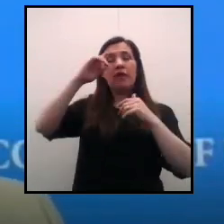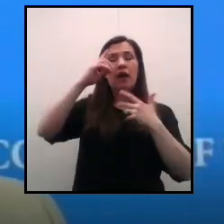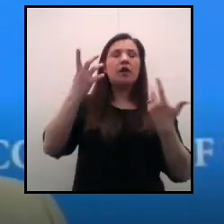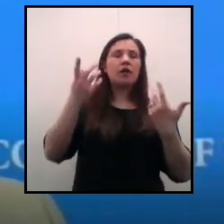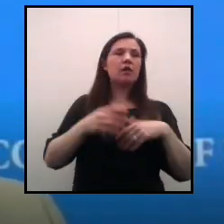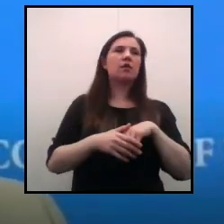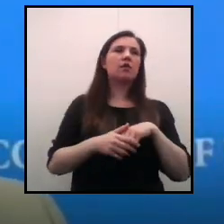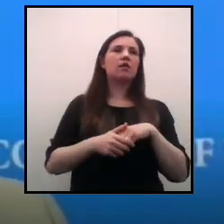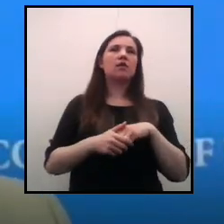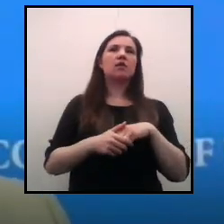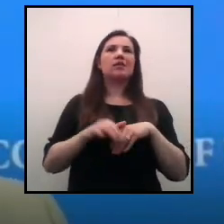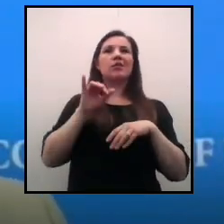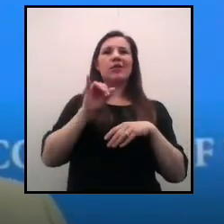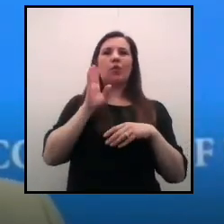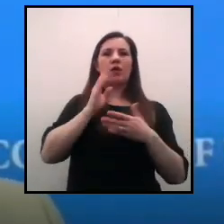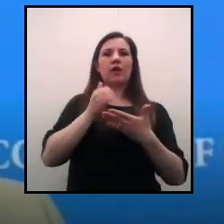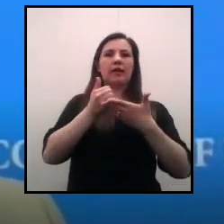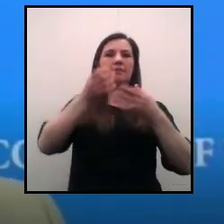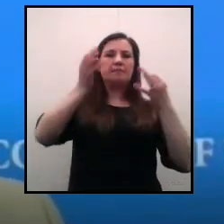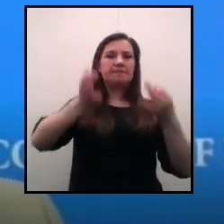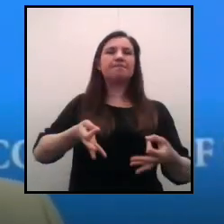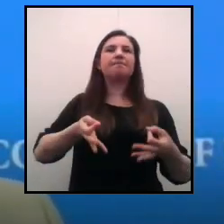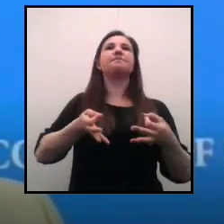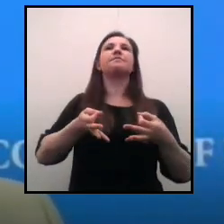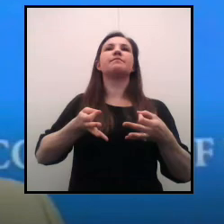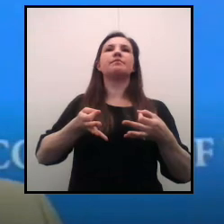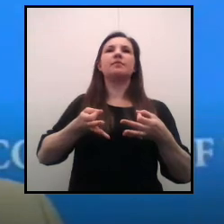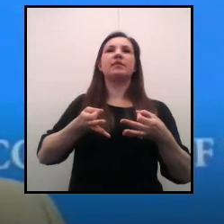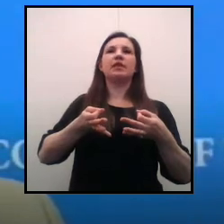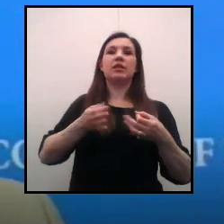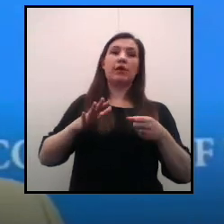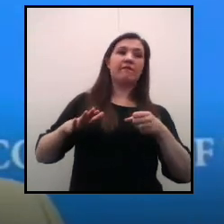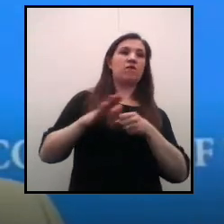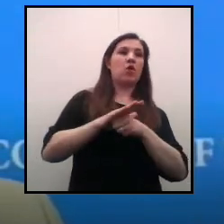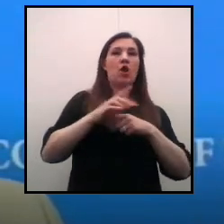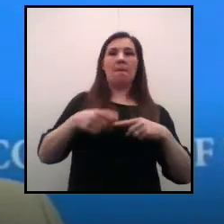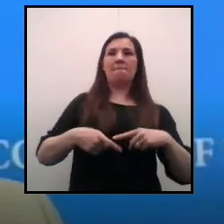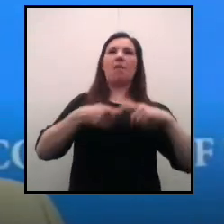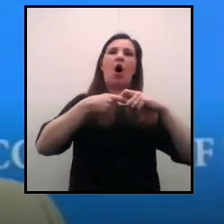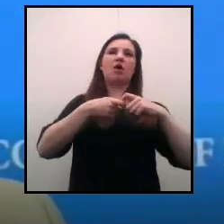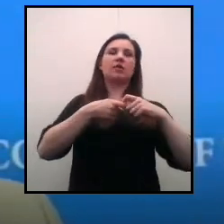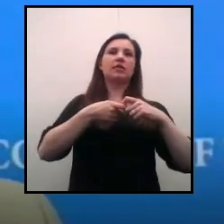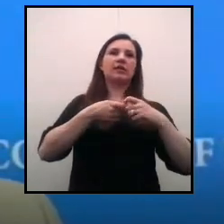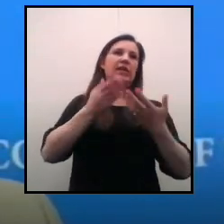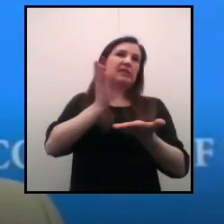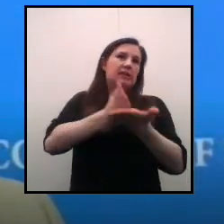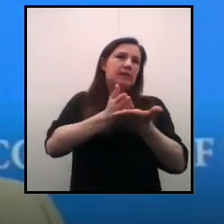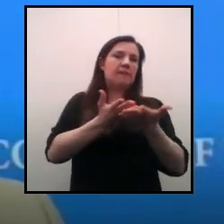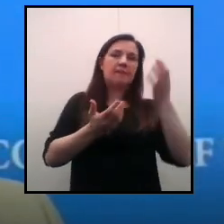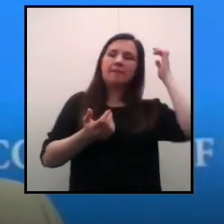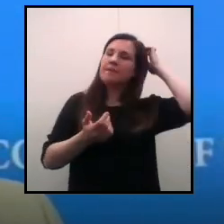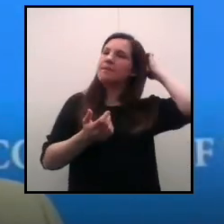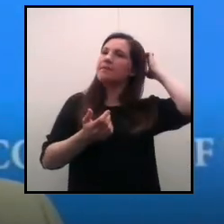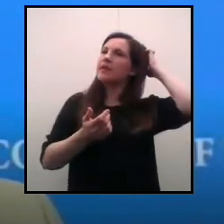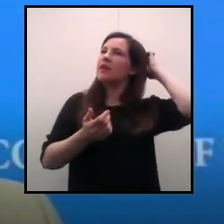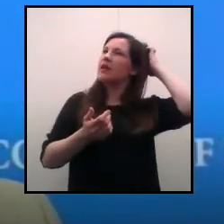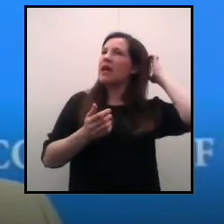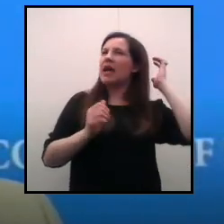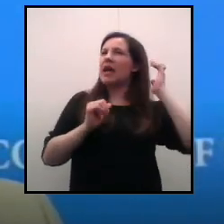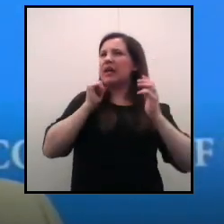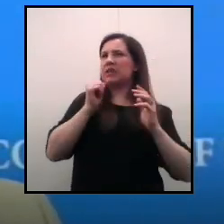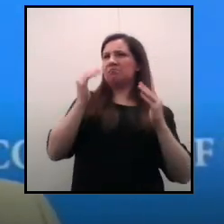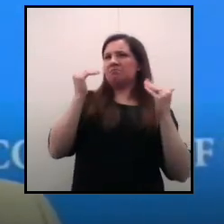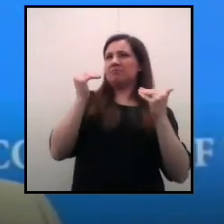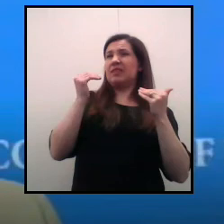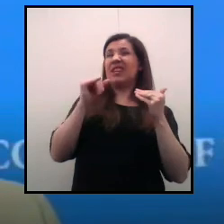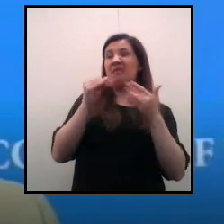And that's all going to go into the determination of the lifting of the full pause orders. But as I said, I do not see, even if the governor partially